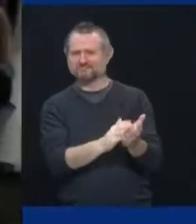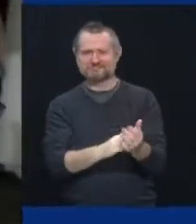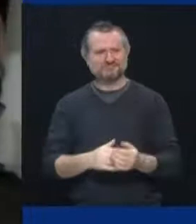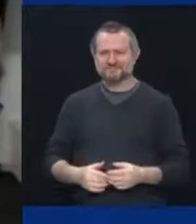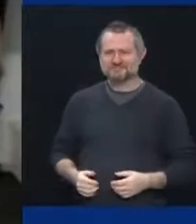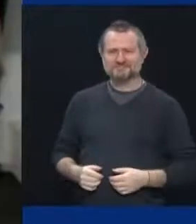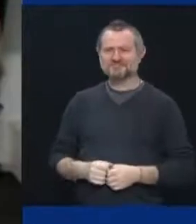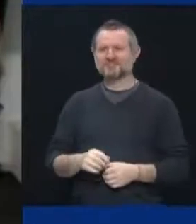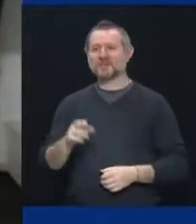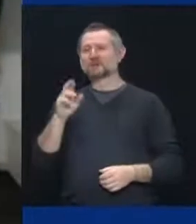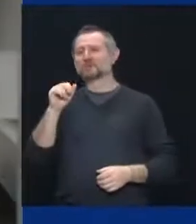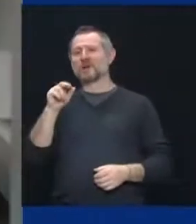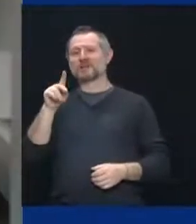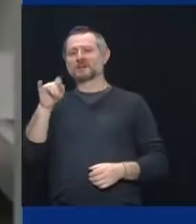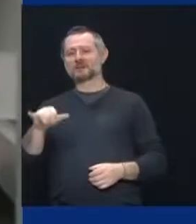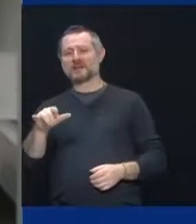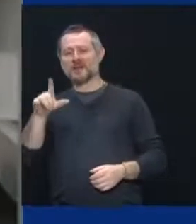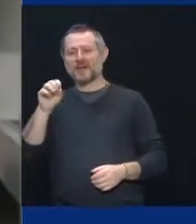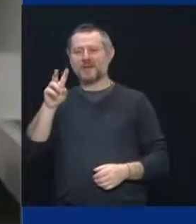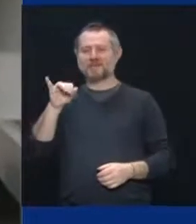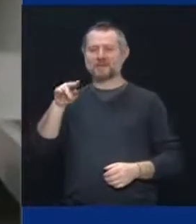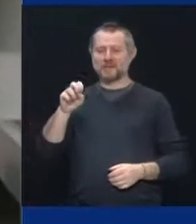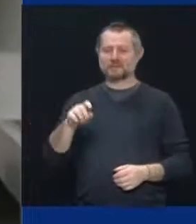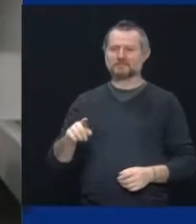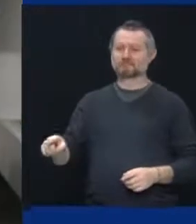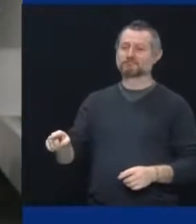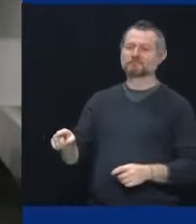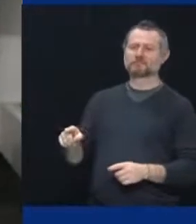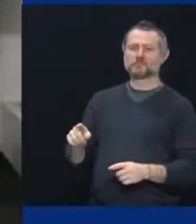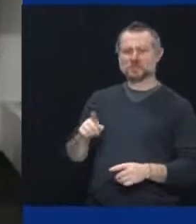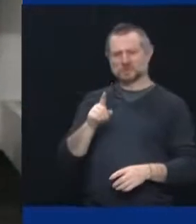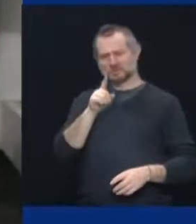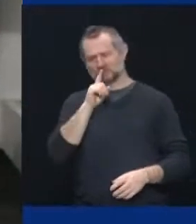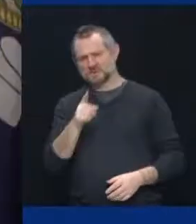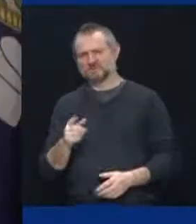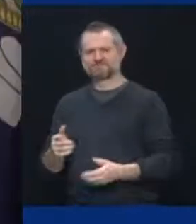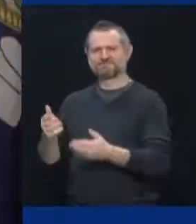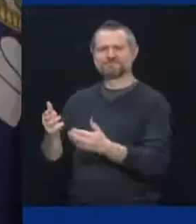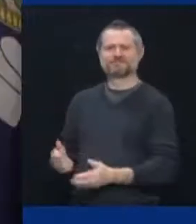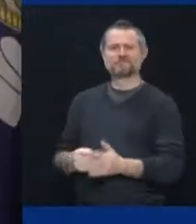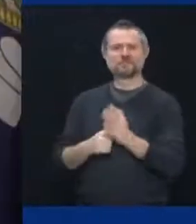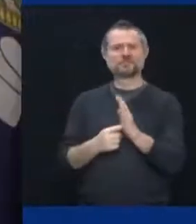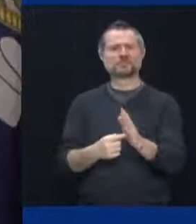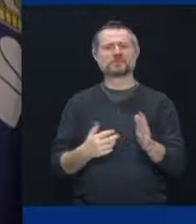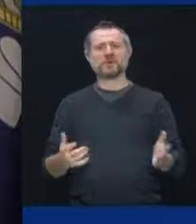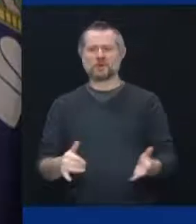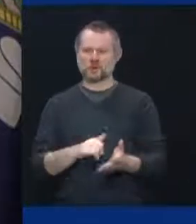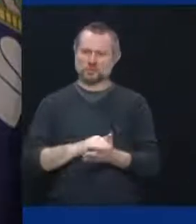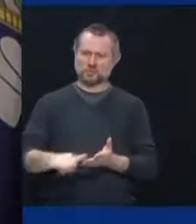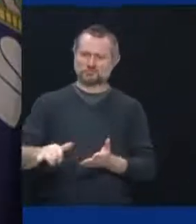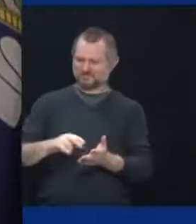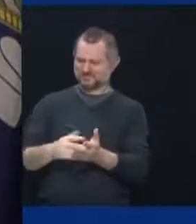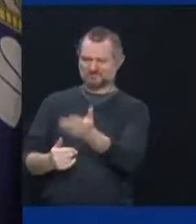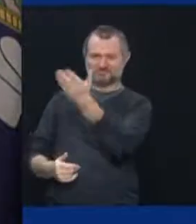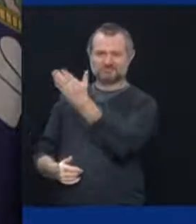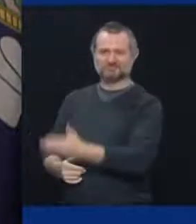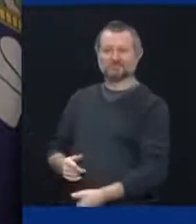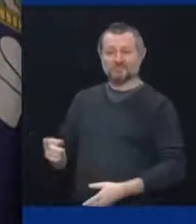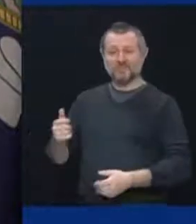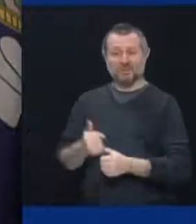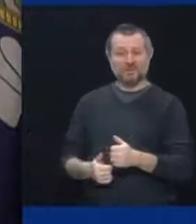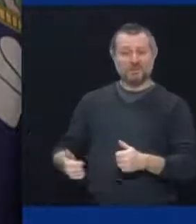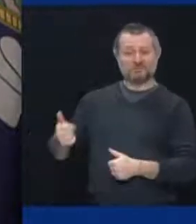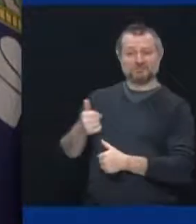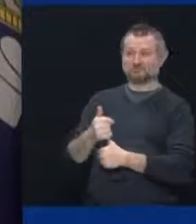Randy Levine, who is the quintessential New Yorker. He's head of the Yankees organization, but he's been